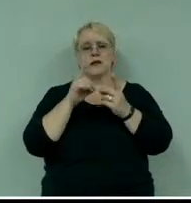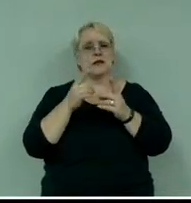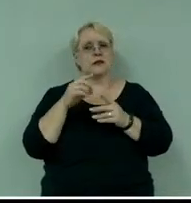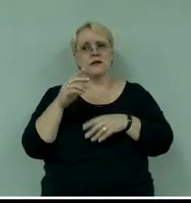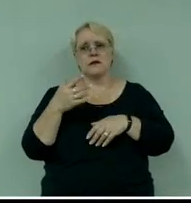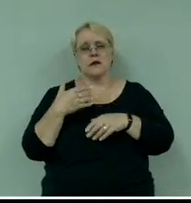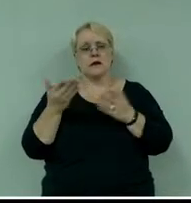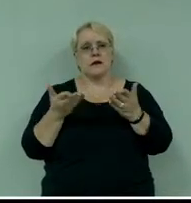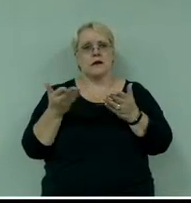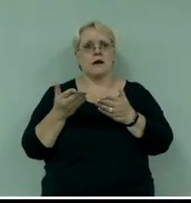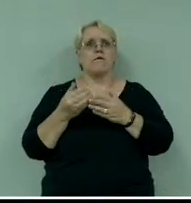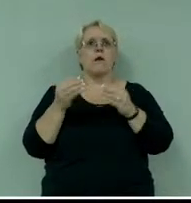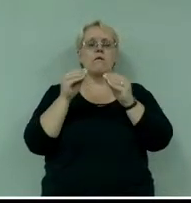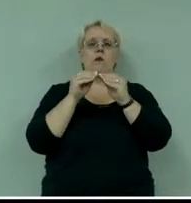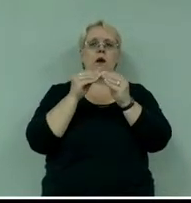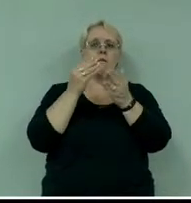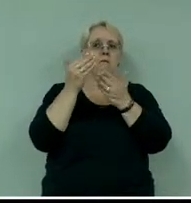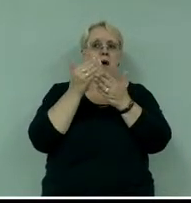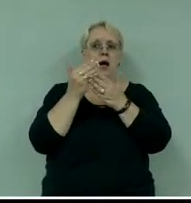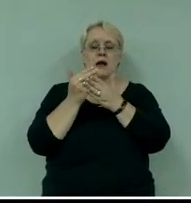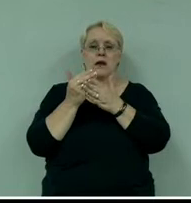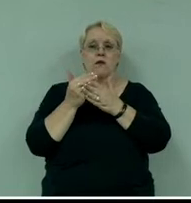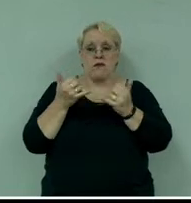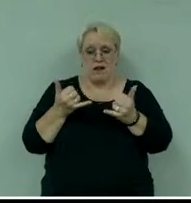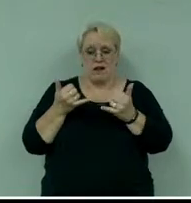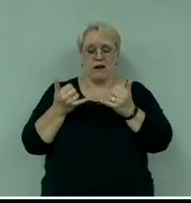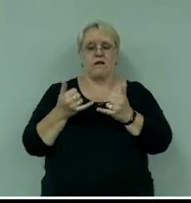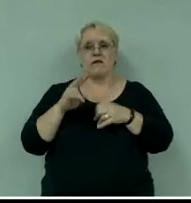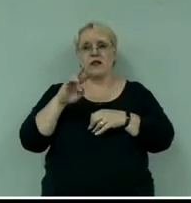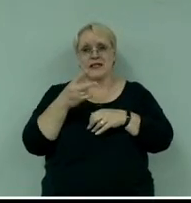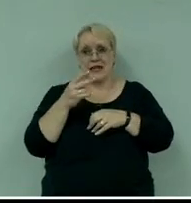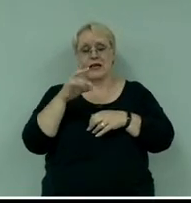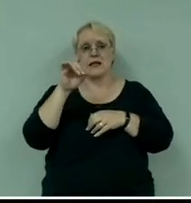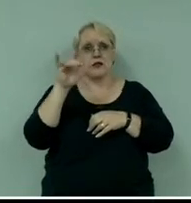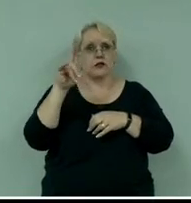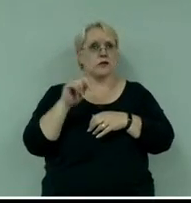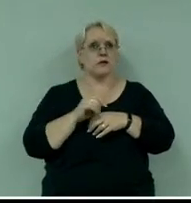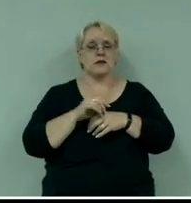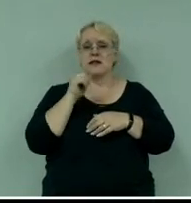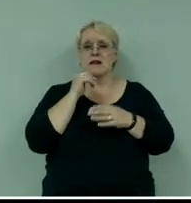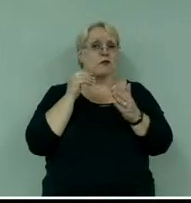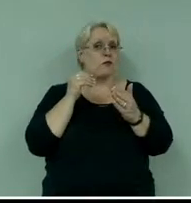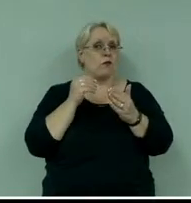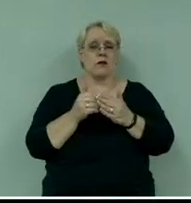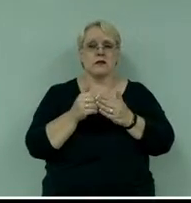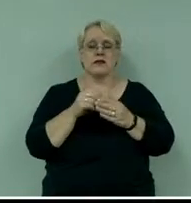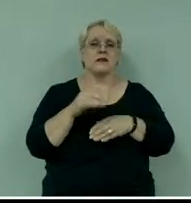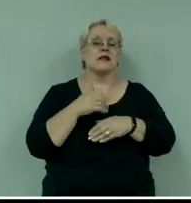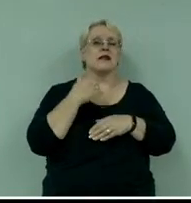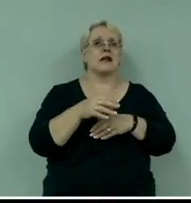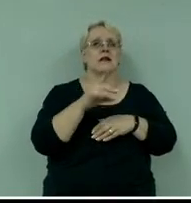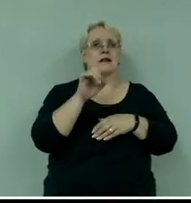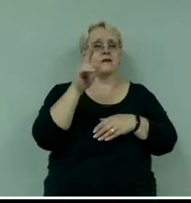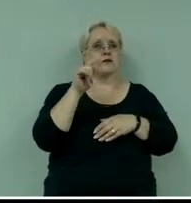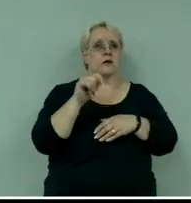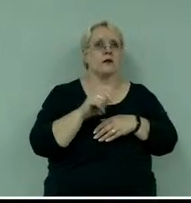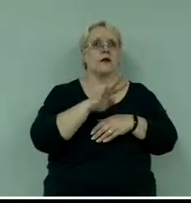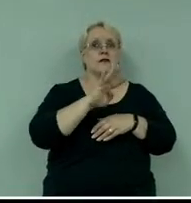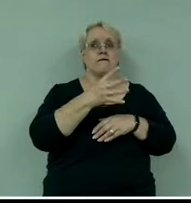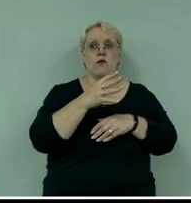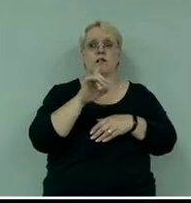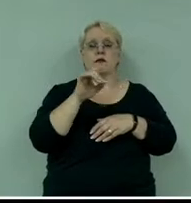Hammond with more money being spent in it right now than the second district. And it's not even close. The next district close is the